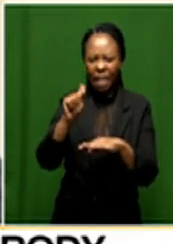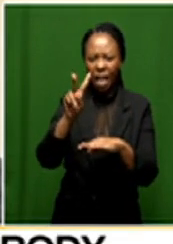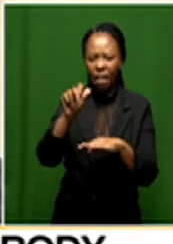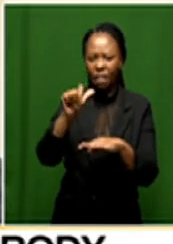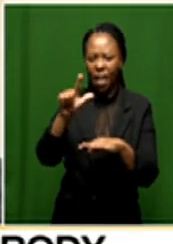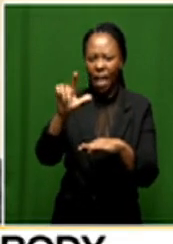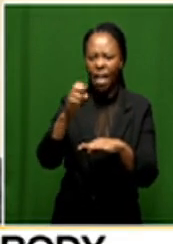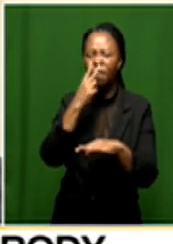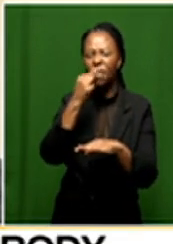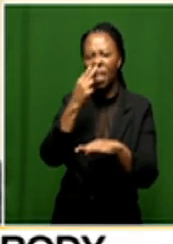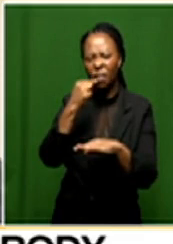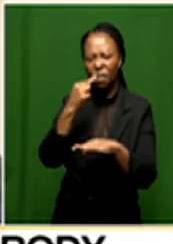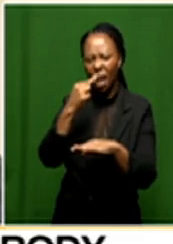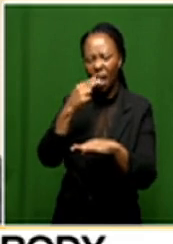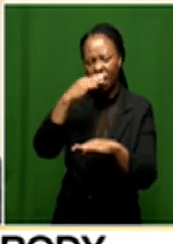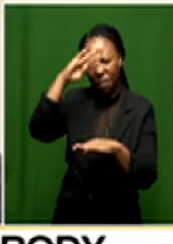is?